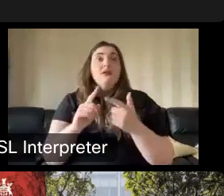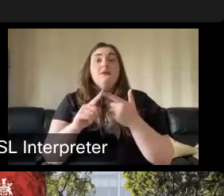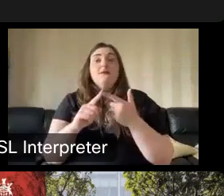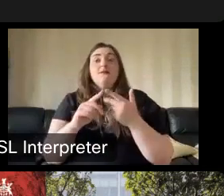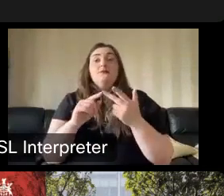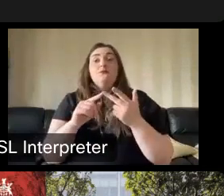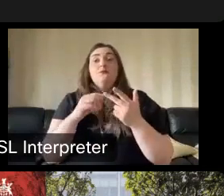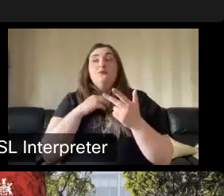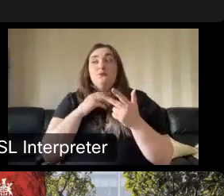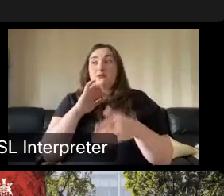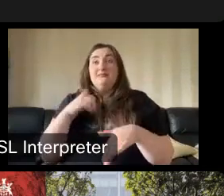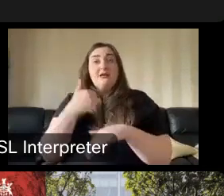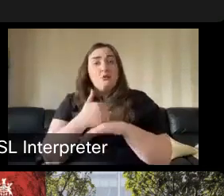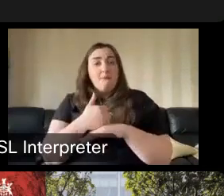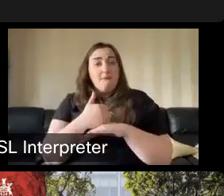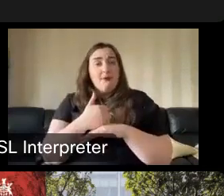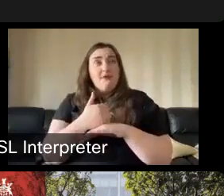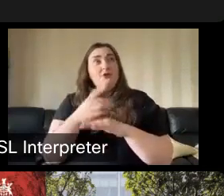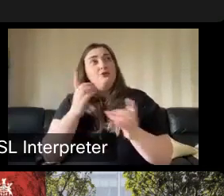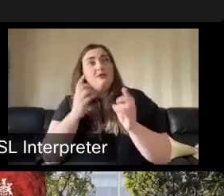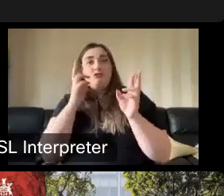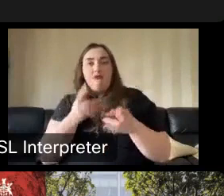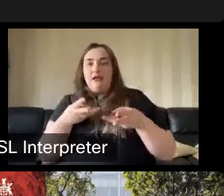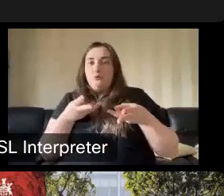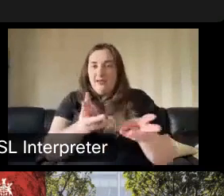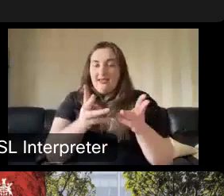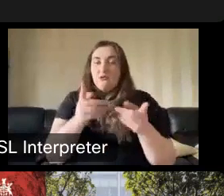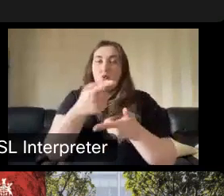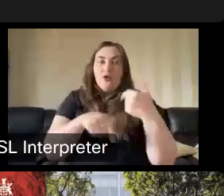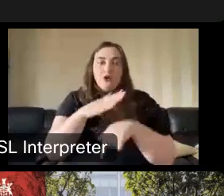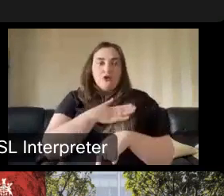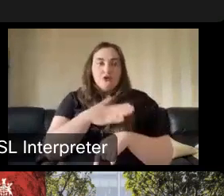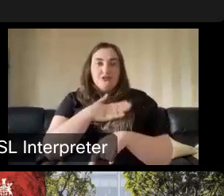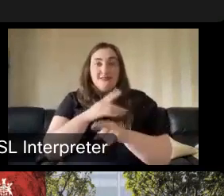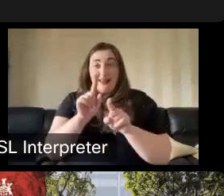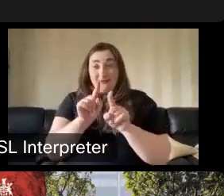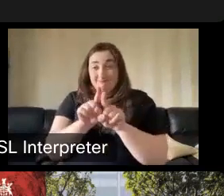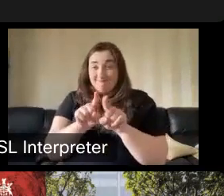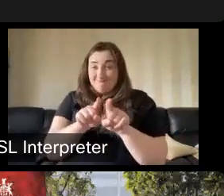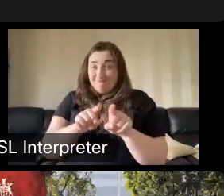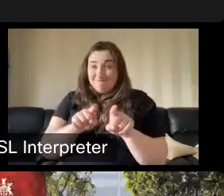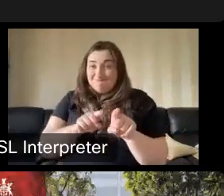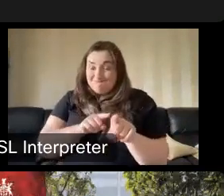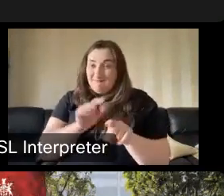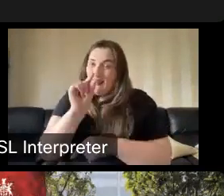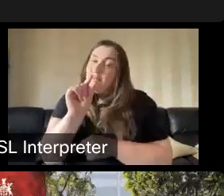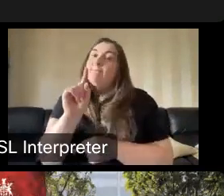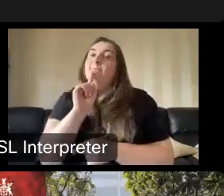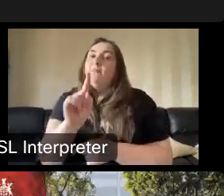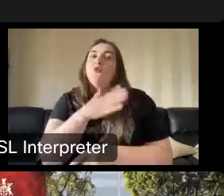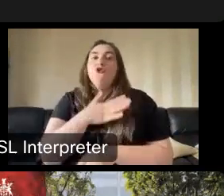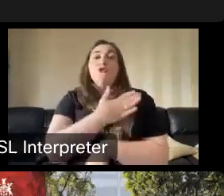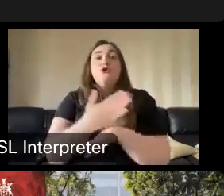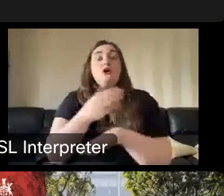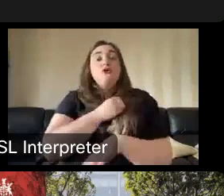going about it, you know, the right way. And so we're lagging behind a little bit, but we're just starting to initiate